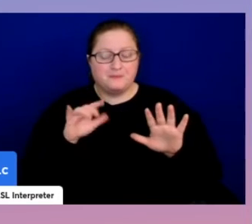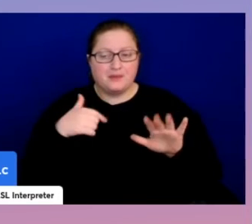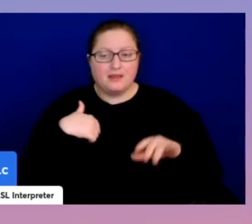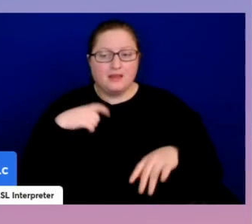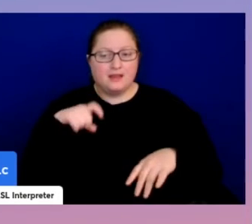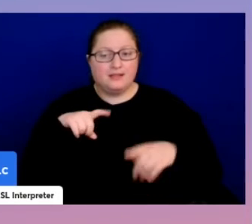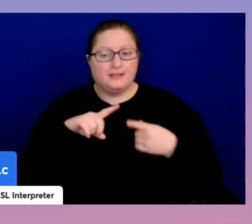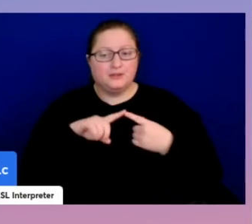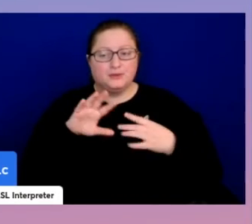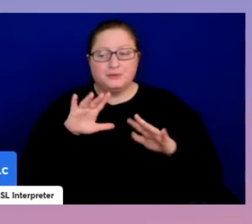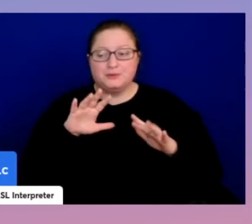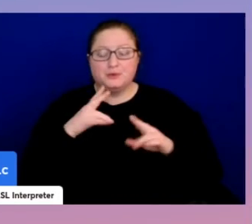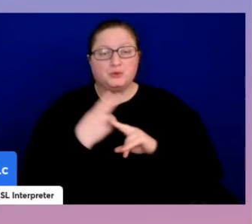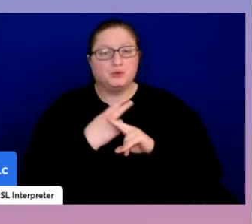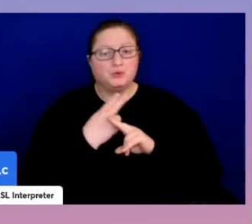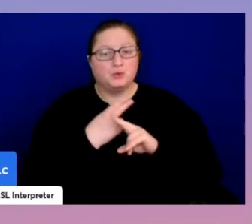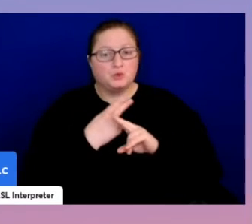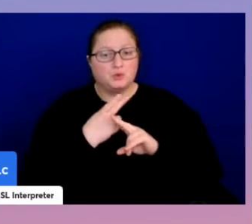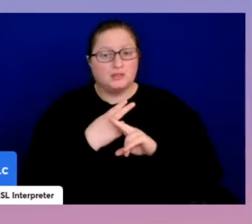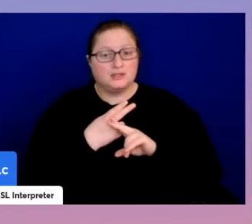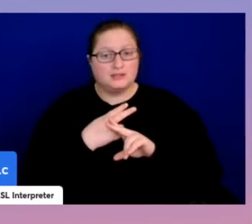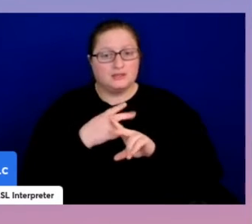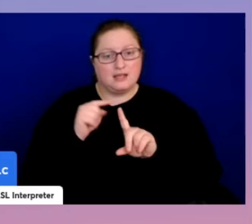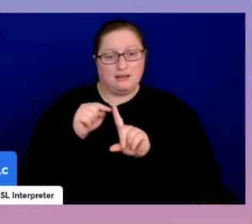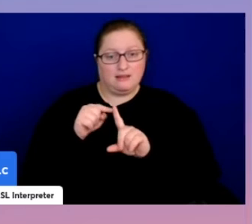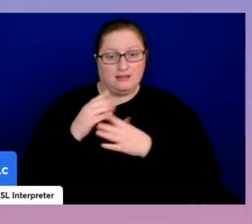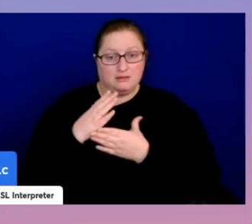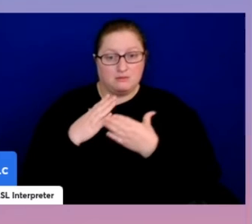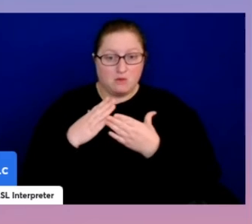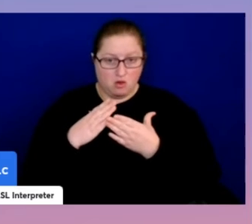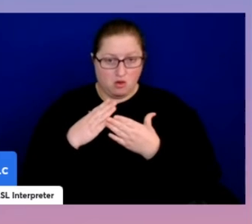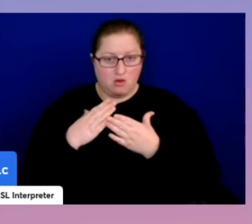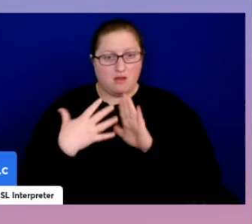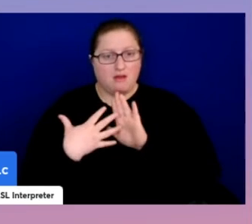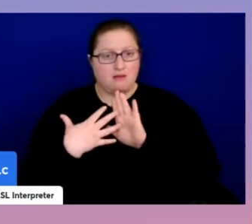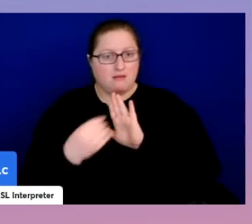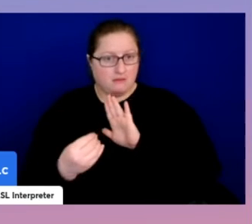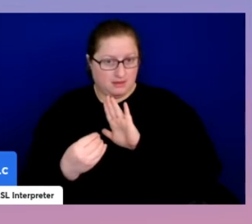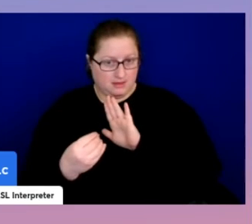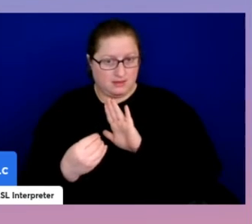to use this part copy token.